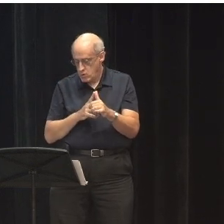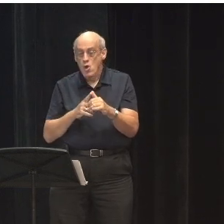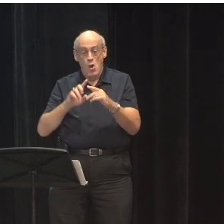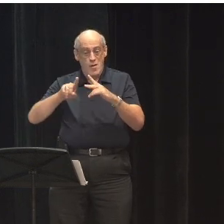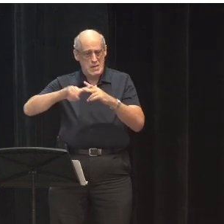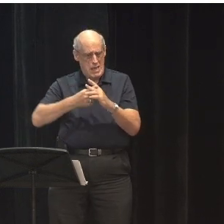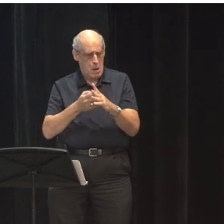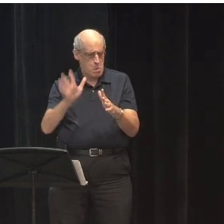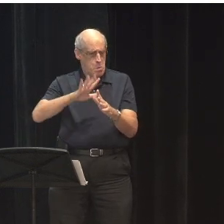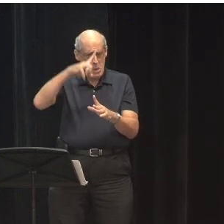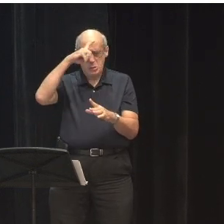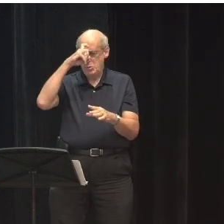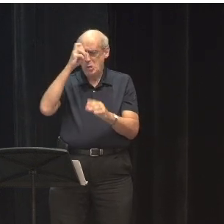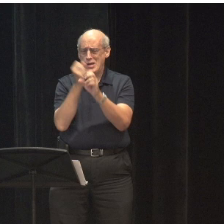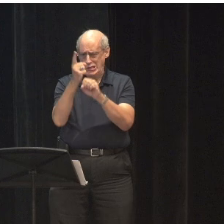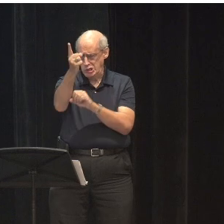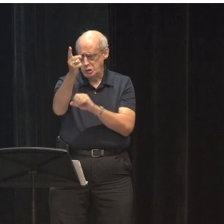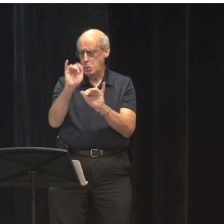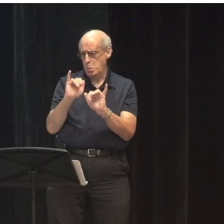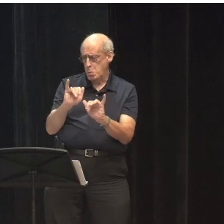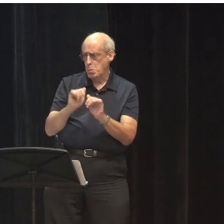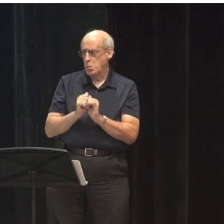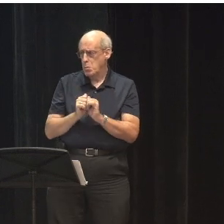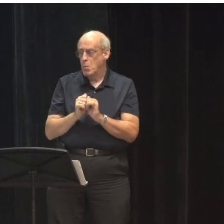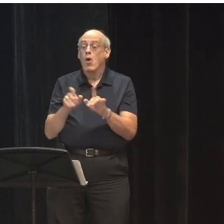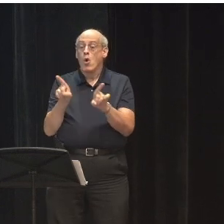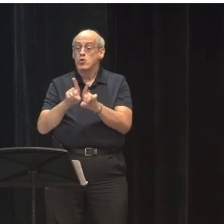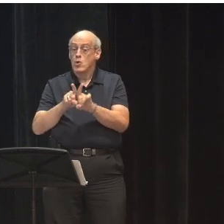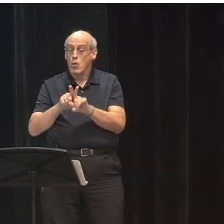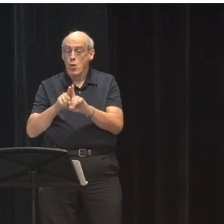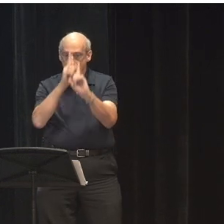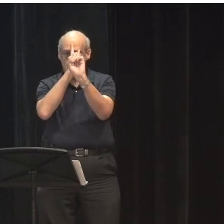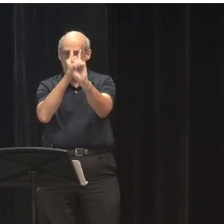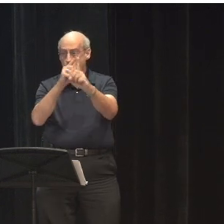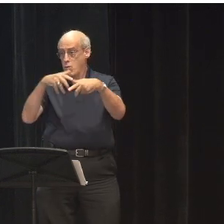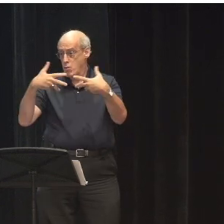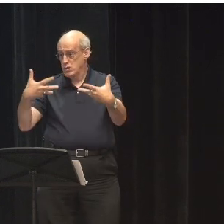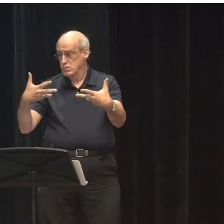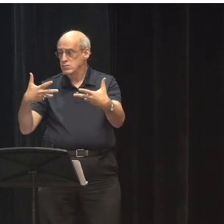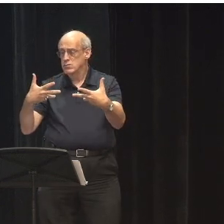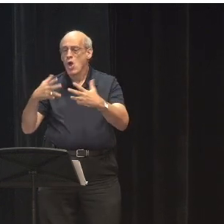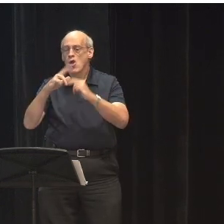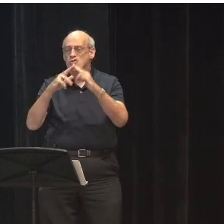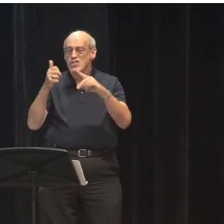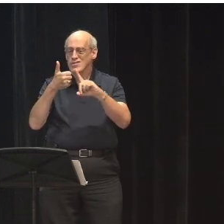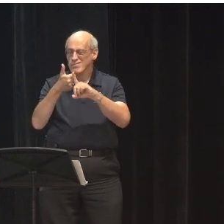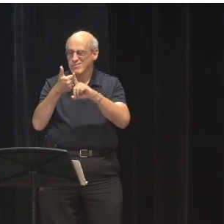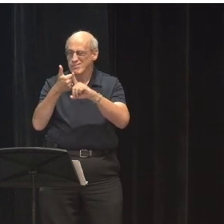construction in the summer of next year. It is also a project objective and a construction objective